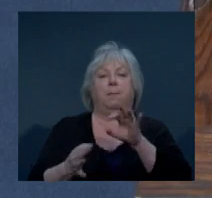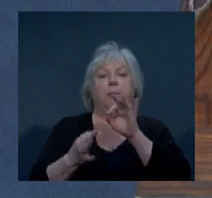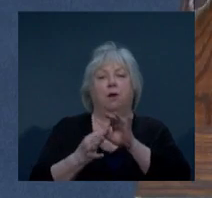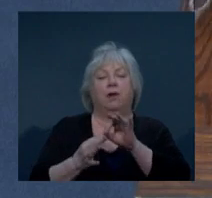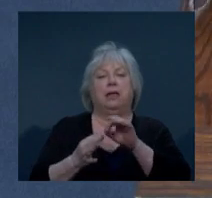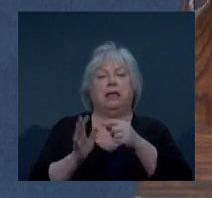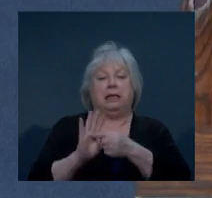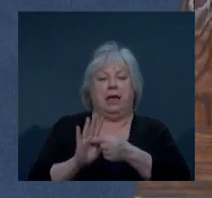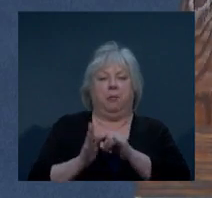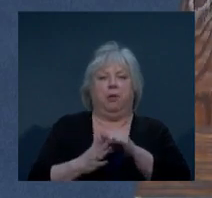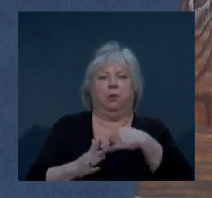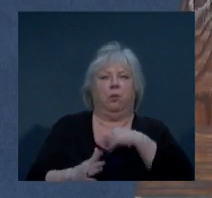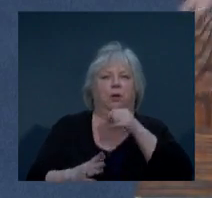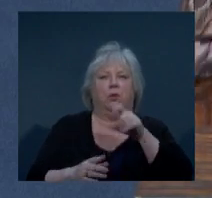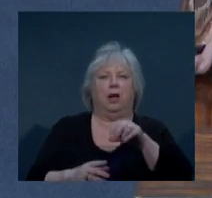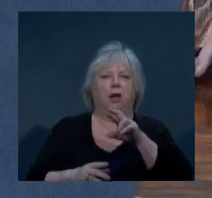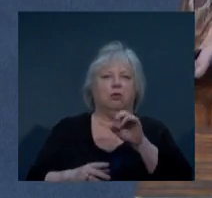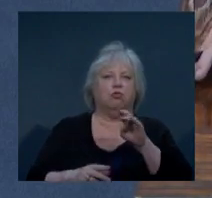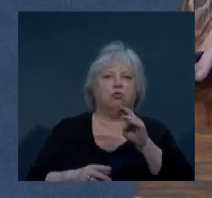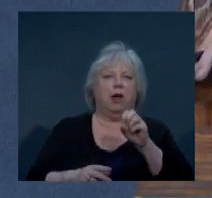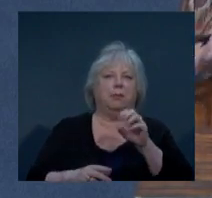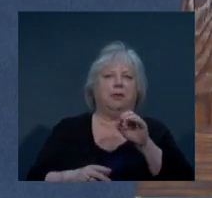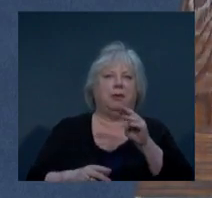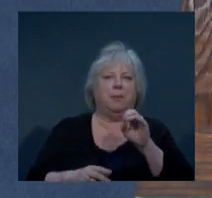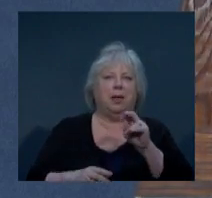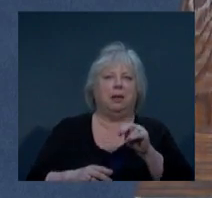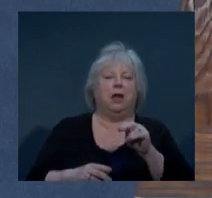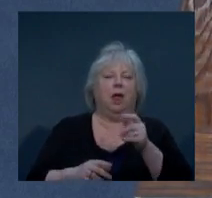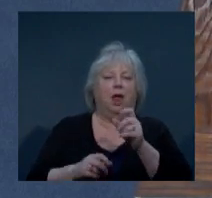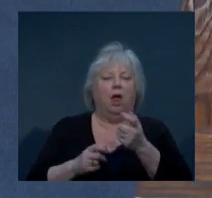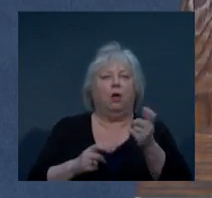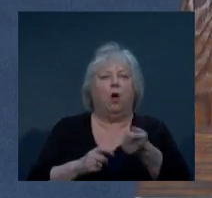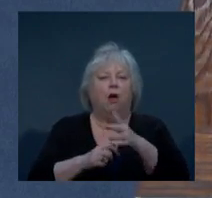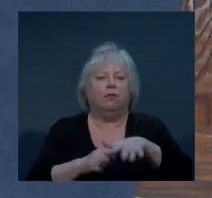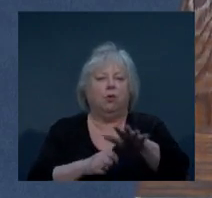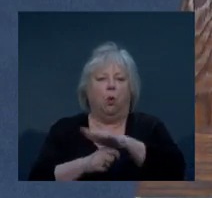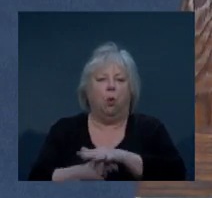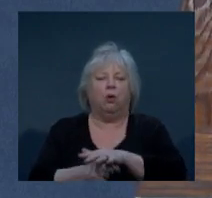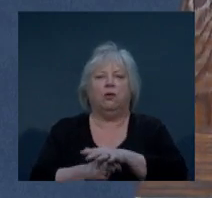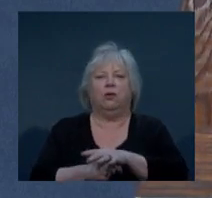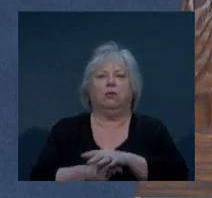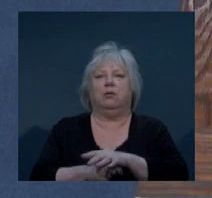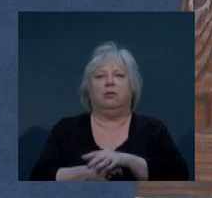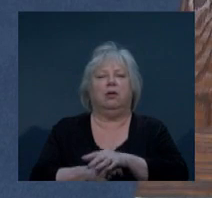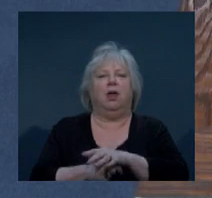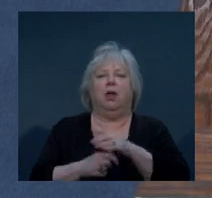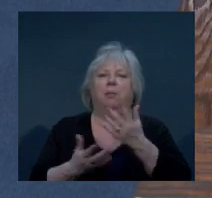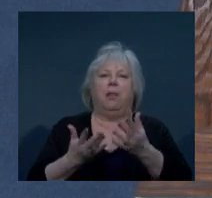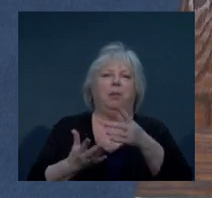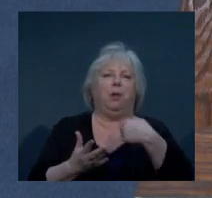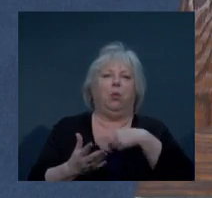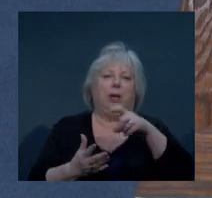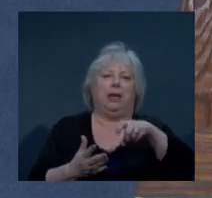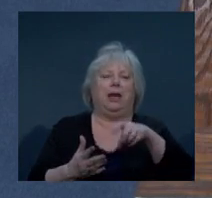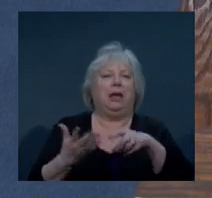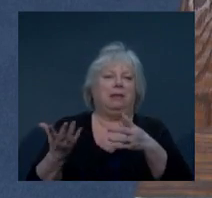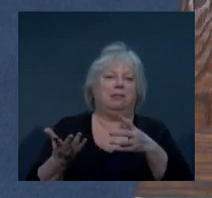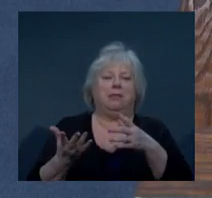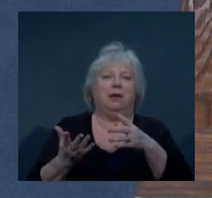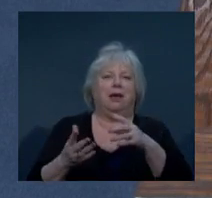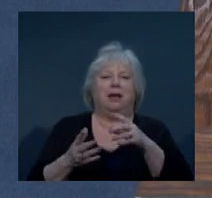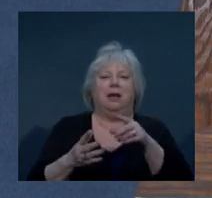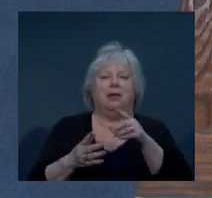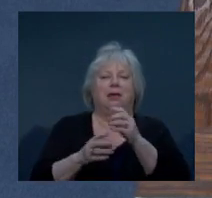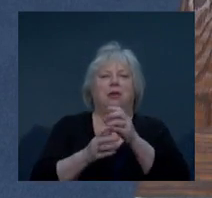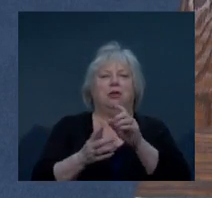need Rebson Golf Course as a golf course. That needs to be repurposed as a park and maybe even a water park, because think of all the money that